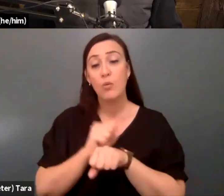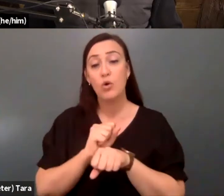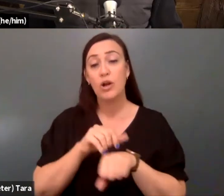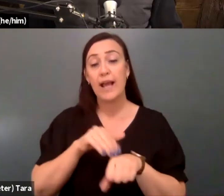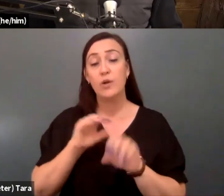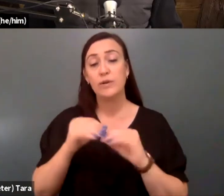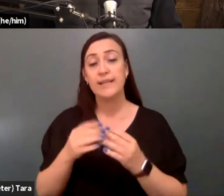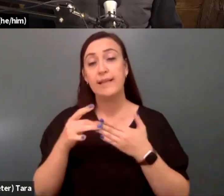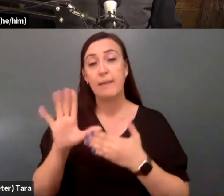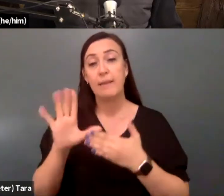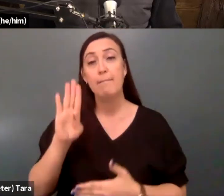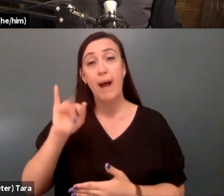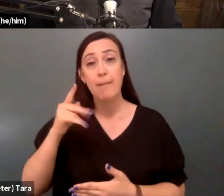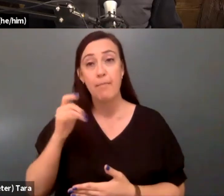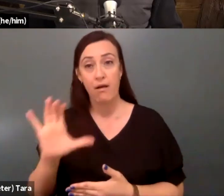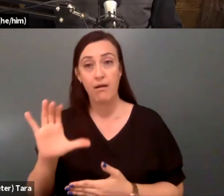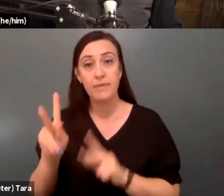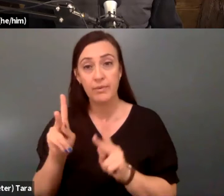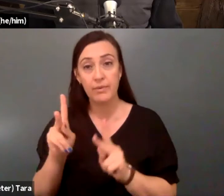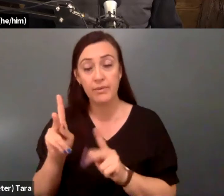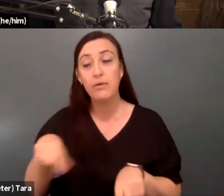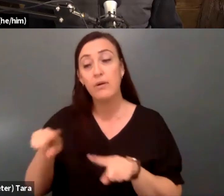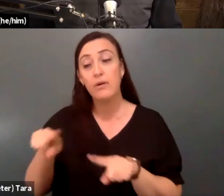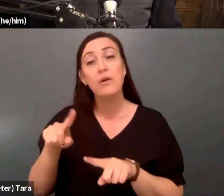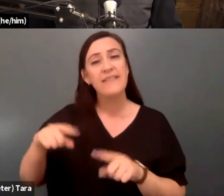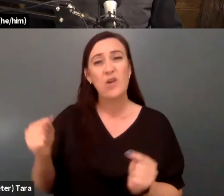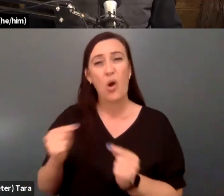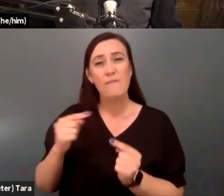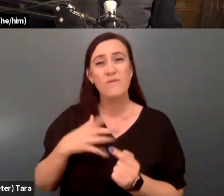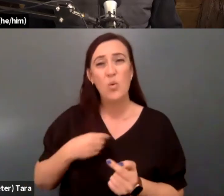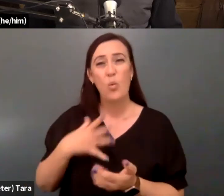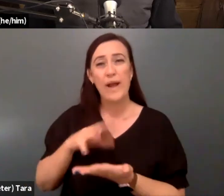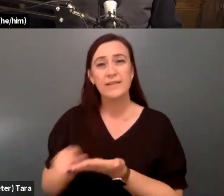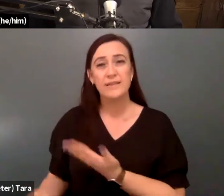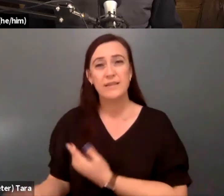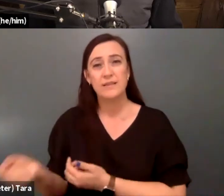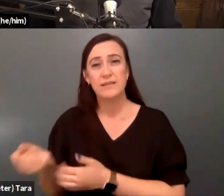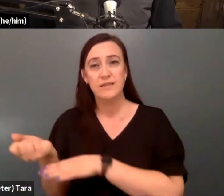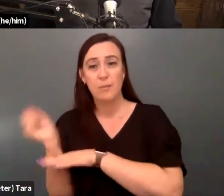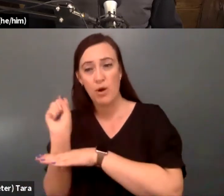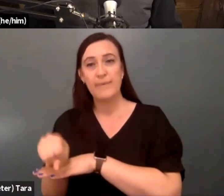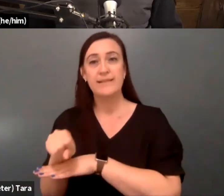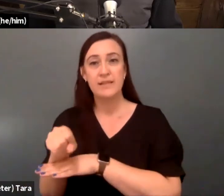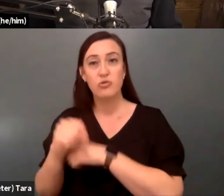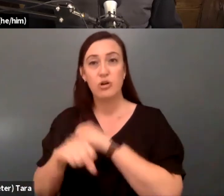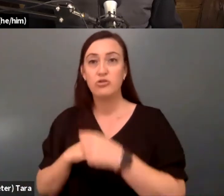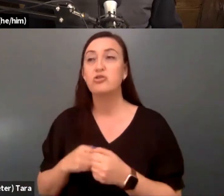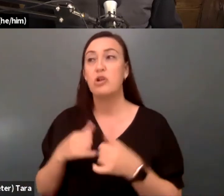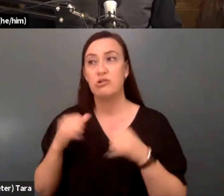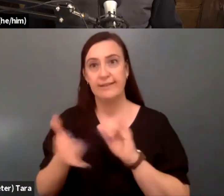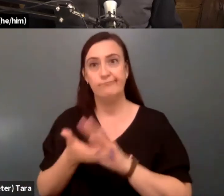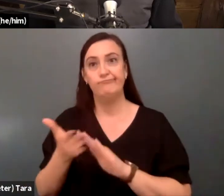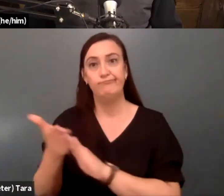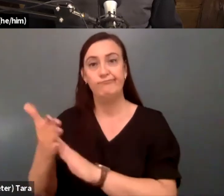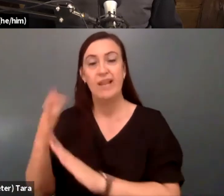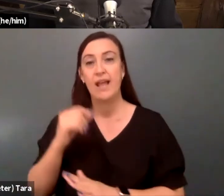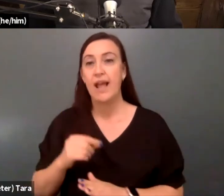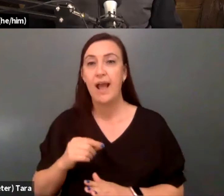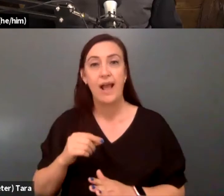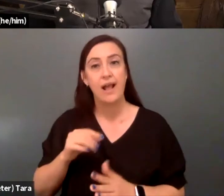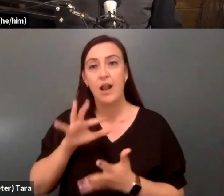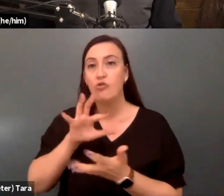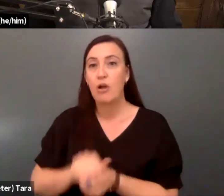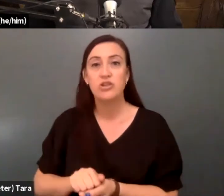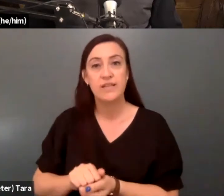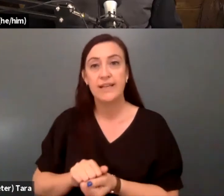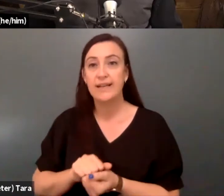by BIPOC folks, where these harmful white supremacist structures are very much at play and crushing to morale. How would you